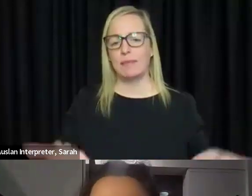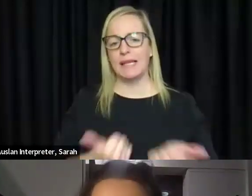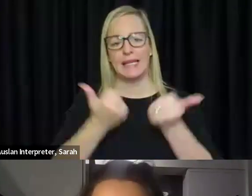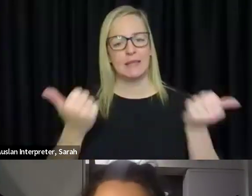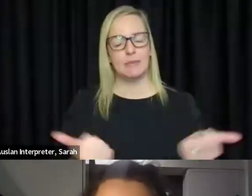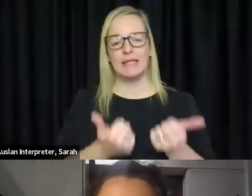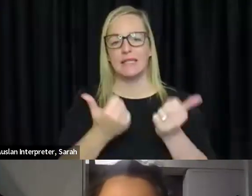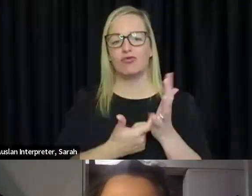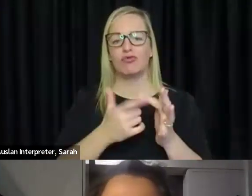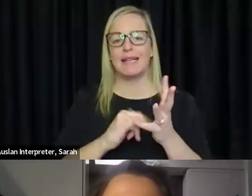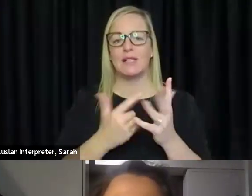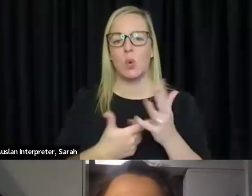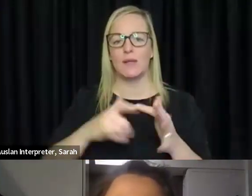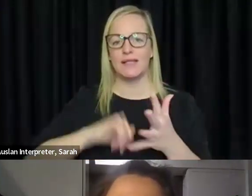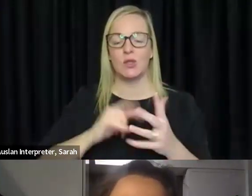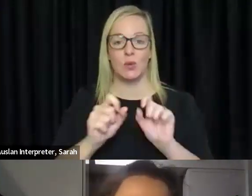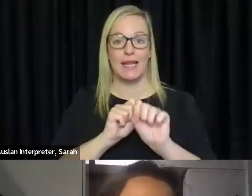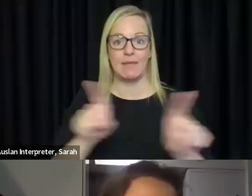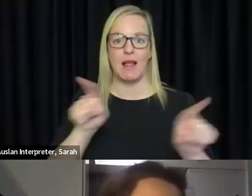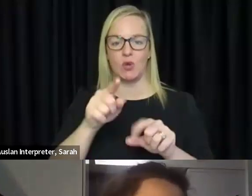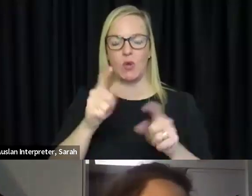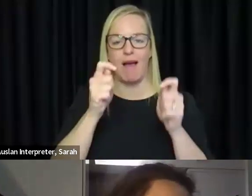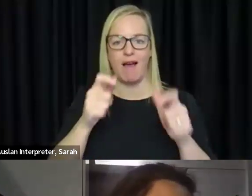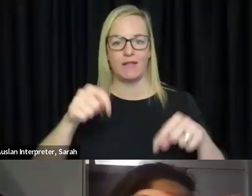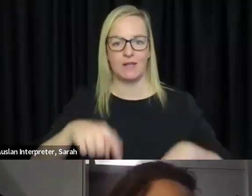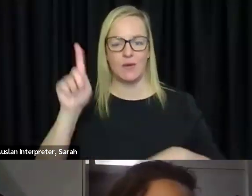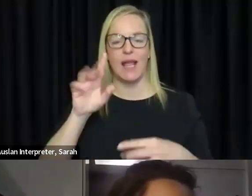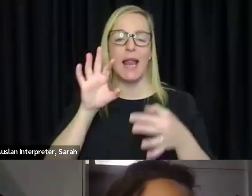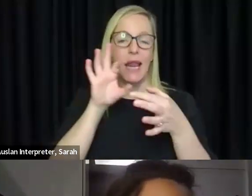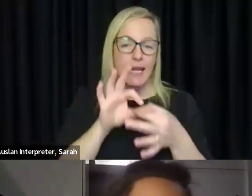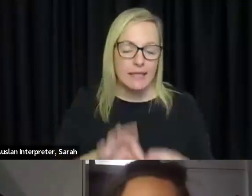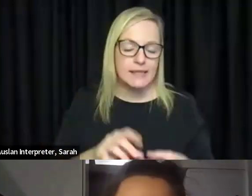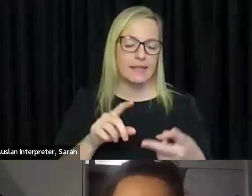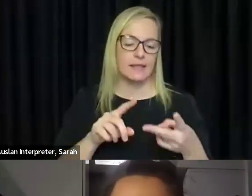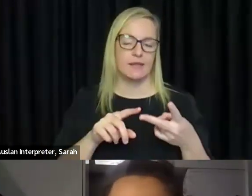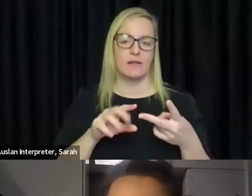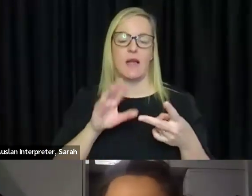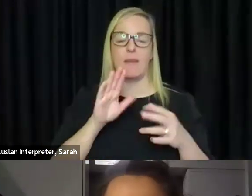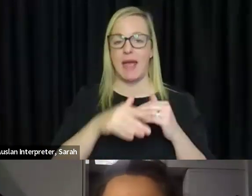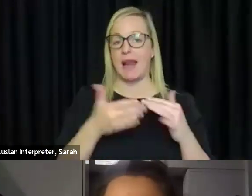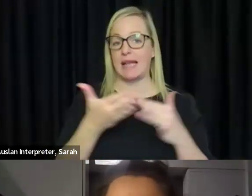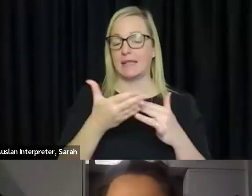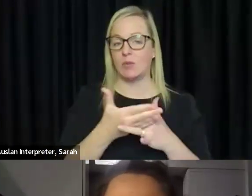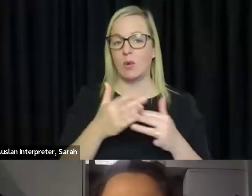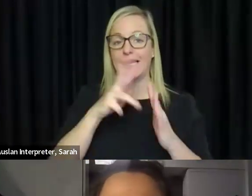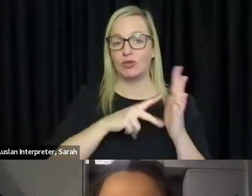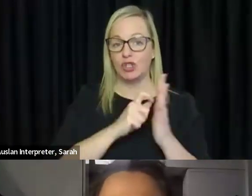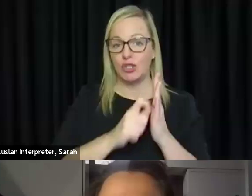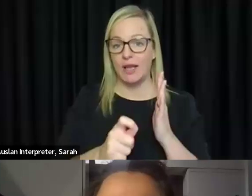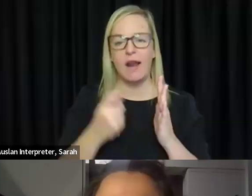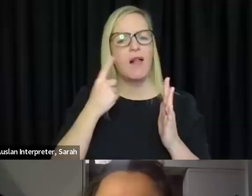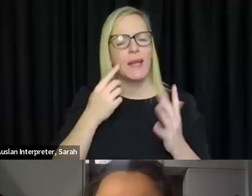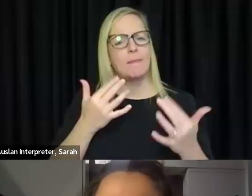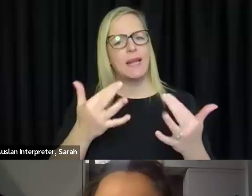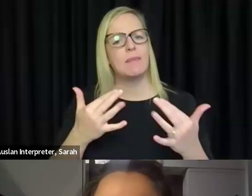to send to you guys after this webinar, including links to accessible literature. And I think many,